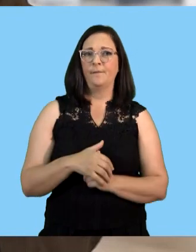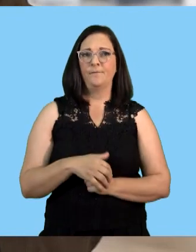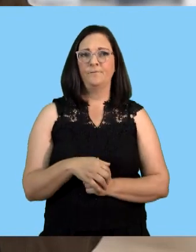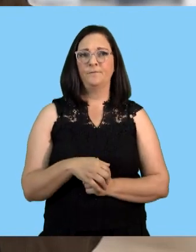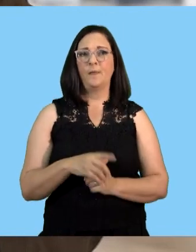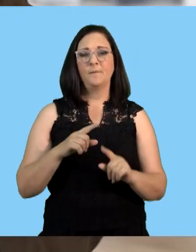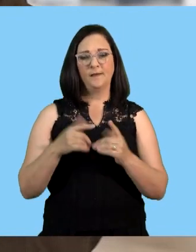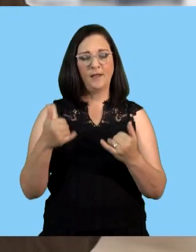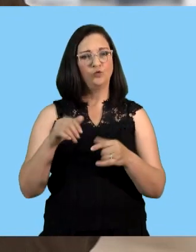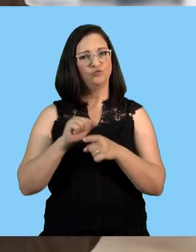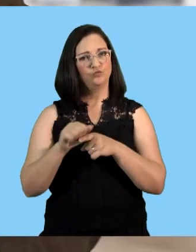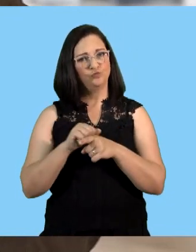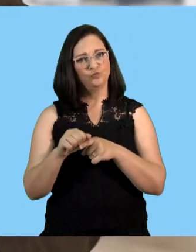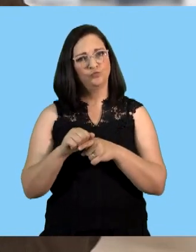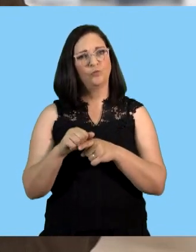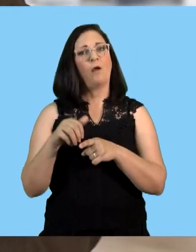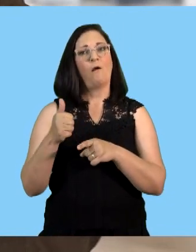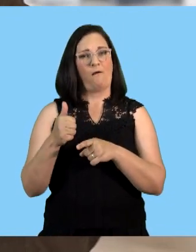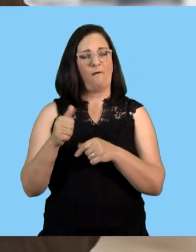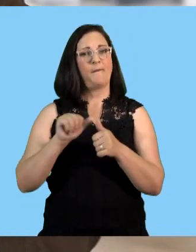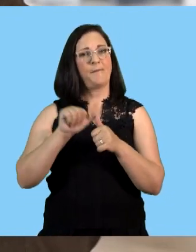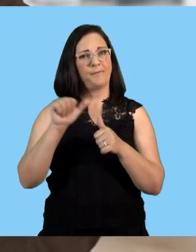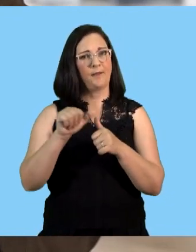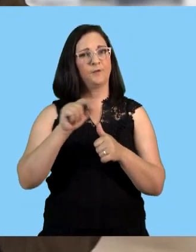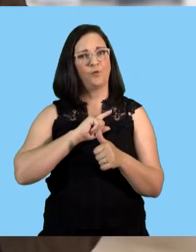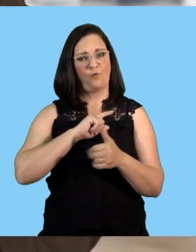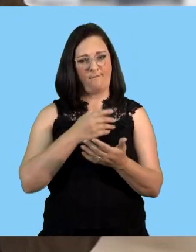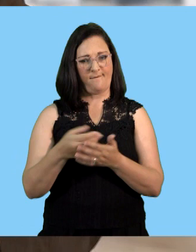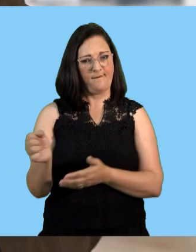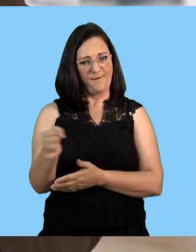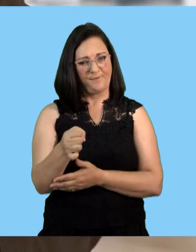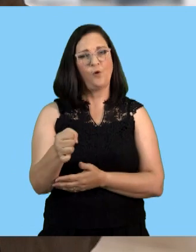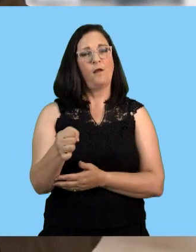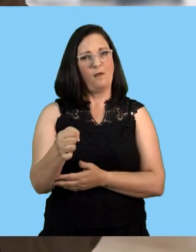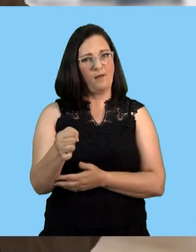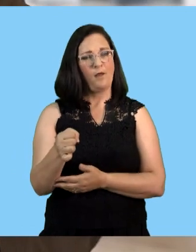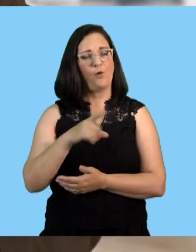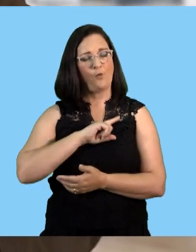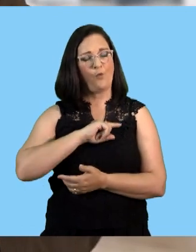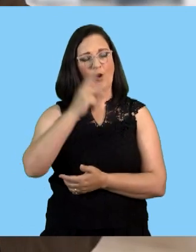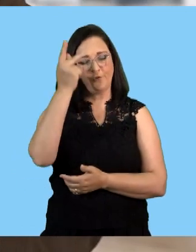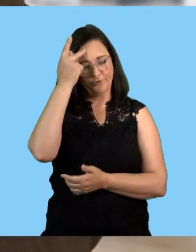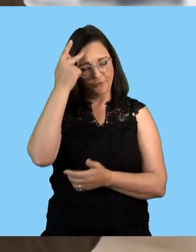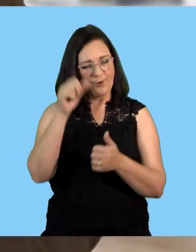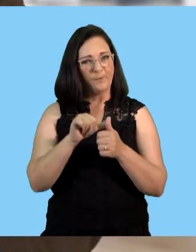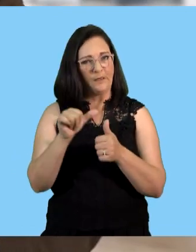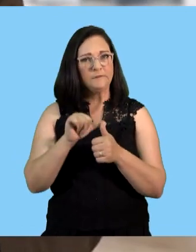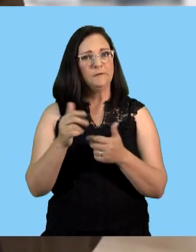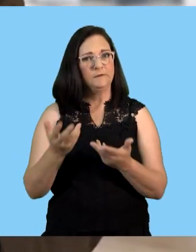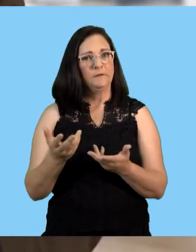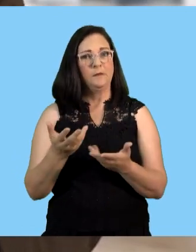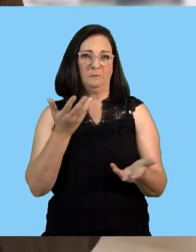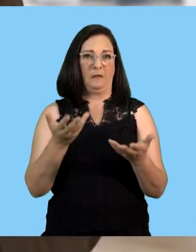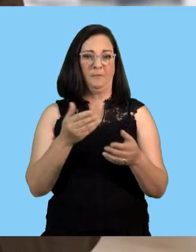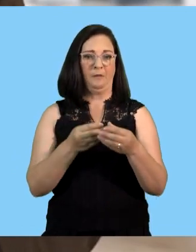get training. And we understand that with training, it means better chances of being employed or better chances of getting